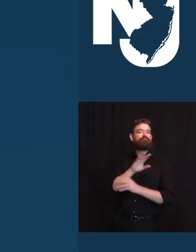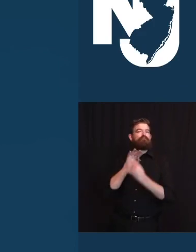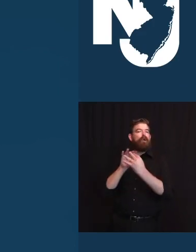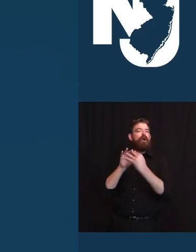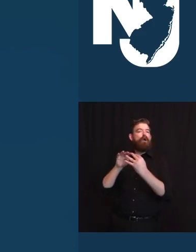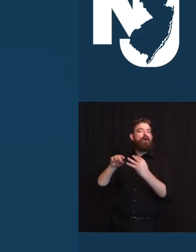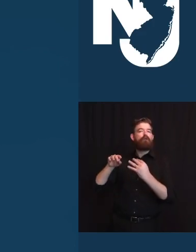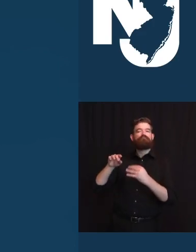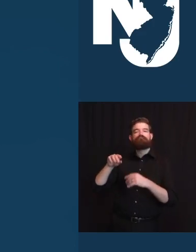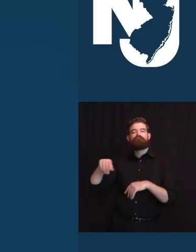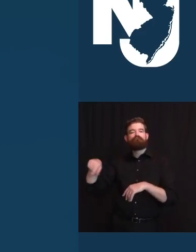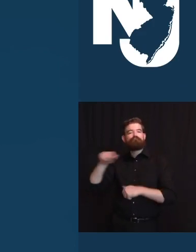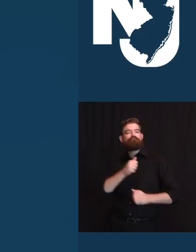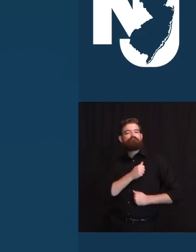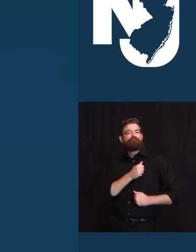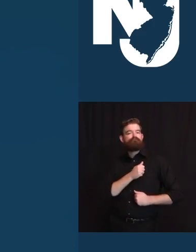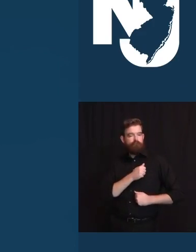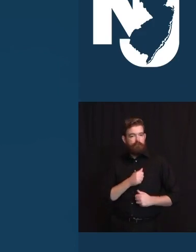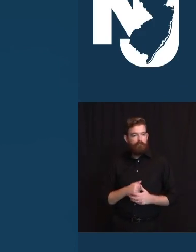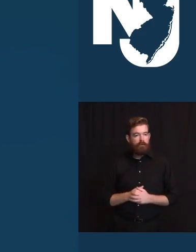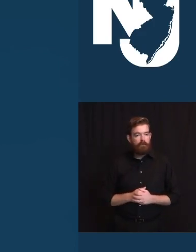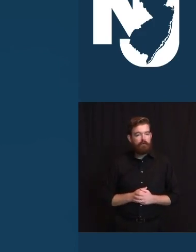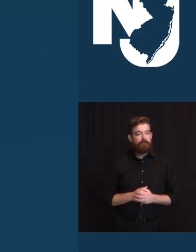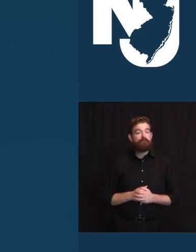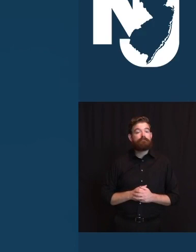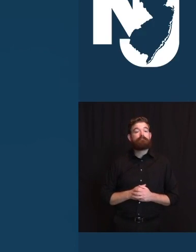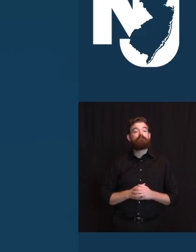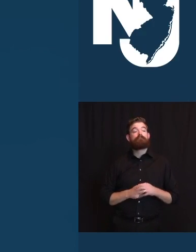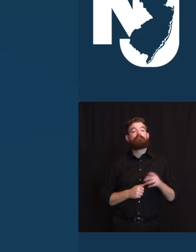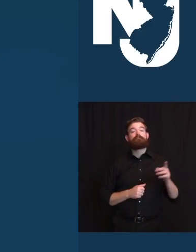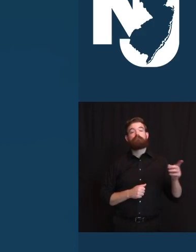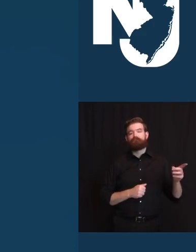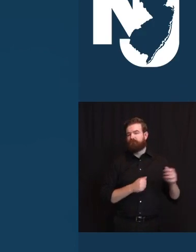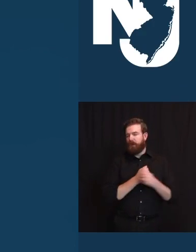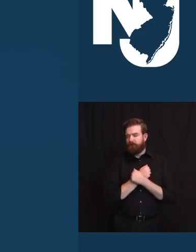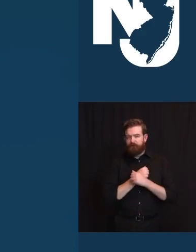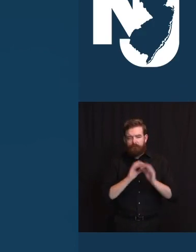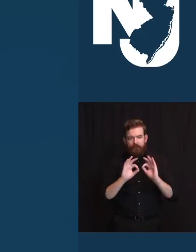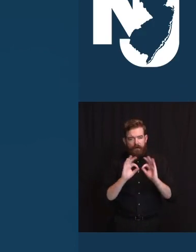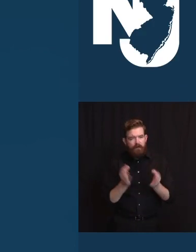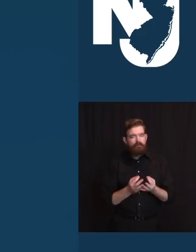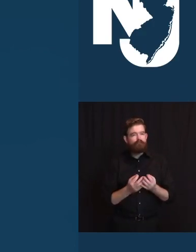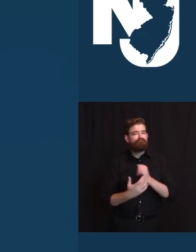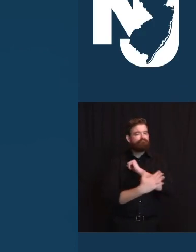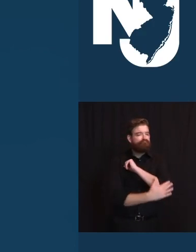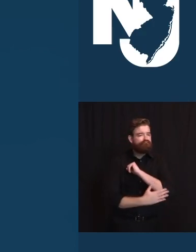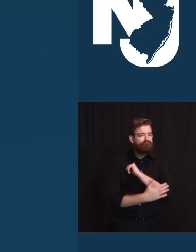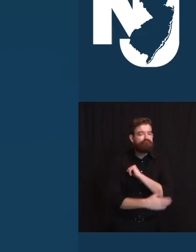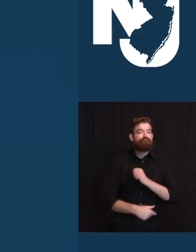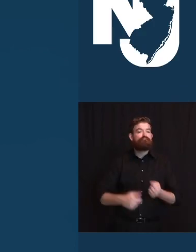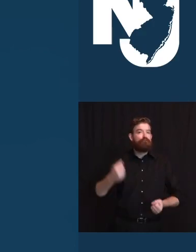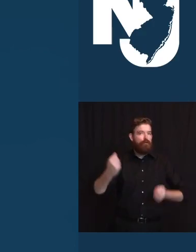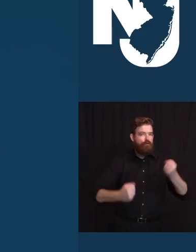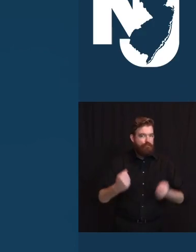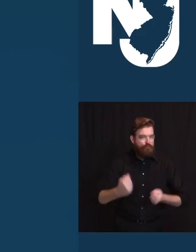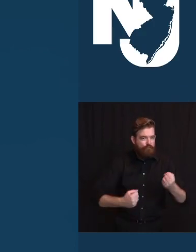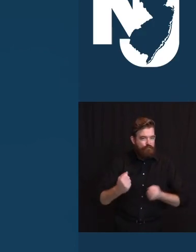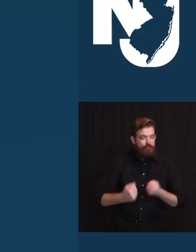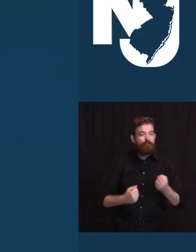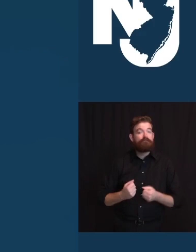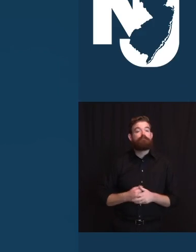affinity for Cadillacs. He also was a big New York Yankees fan, and I don't know how he would have reacted to their past 14 or